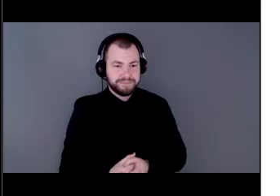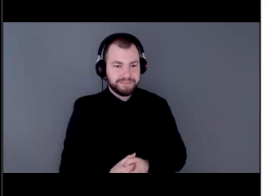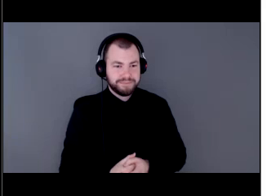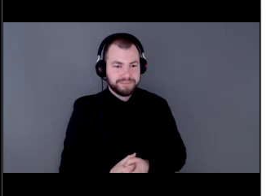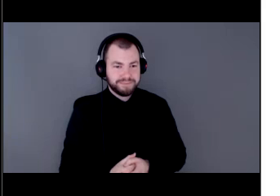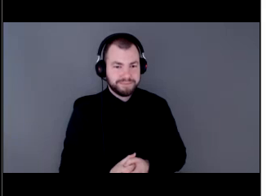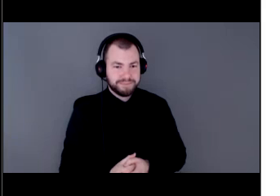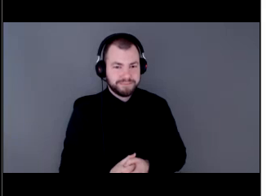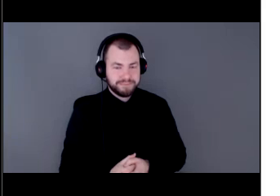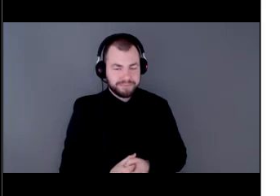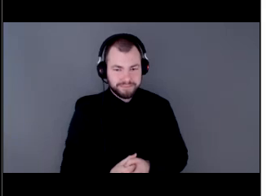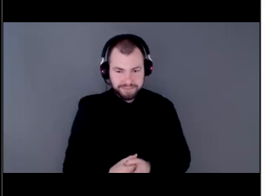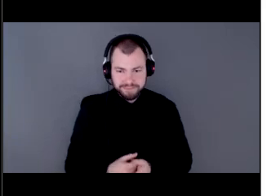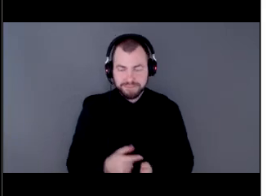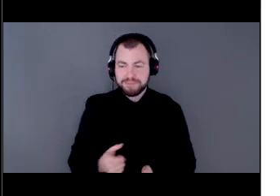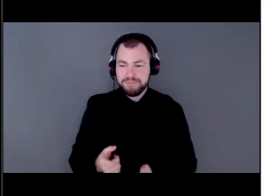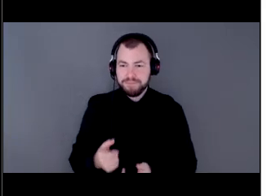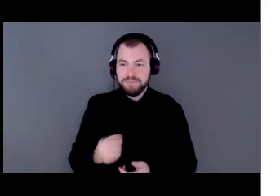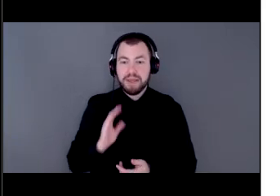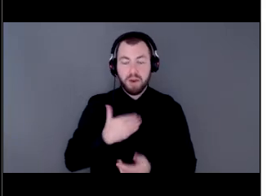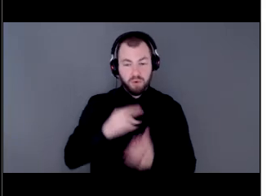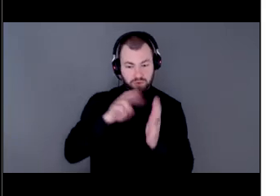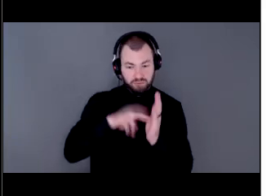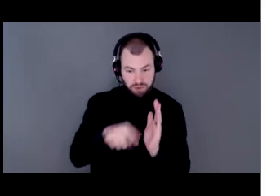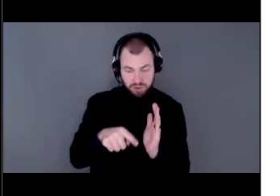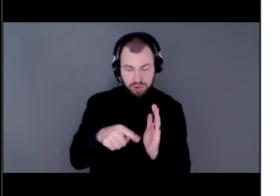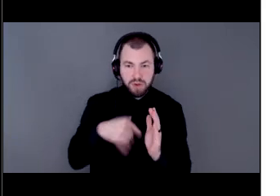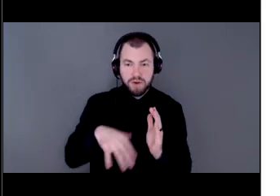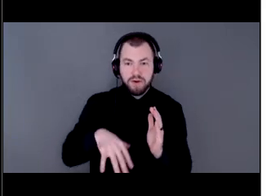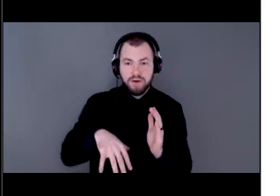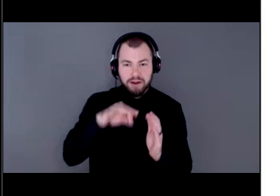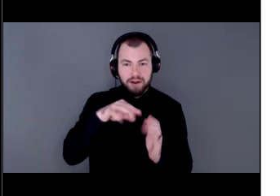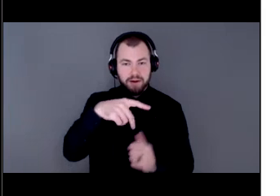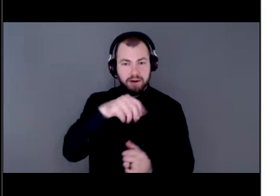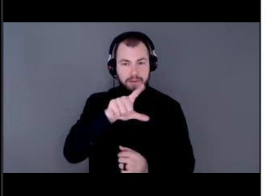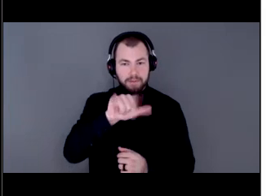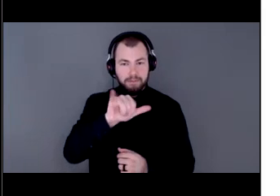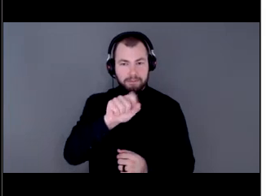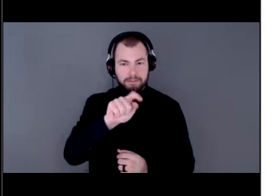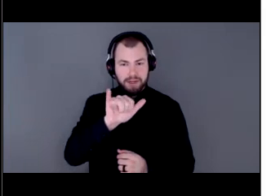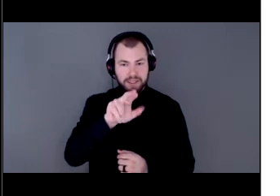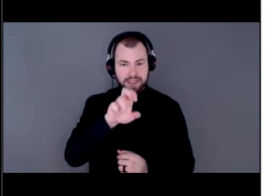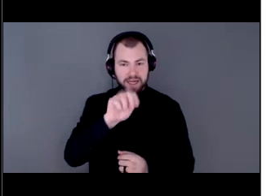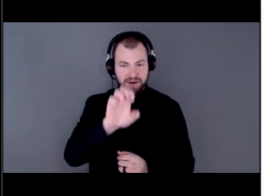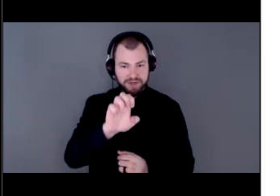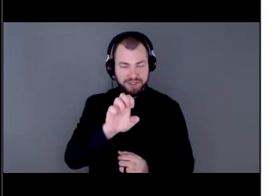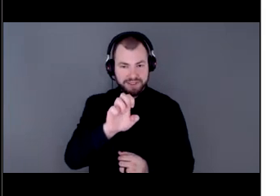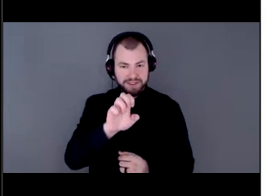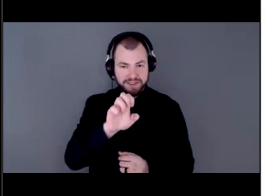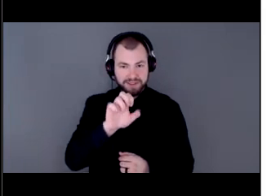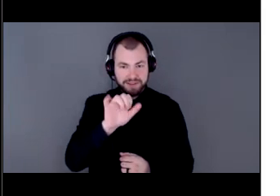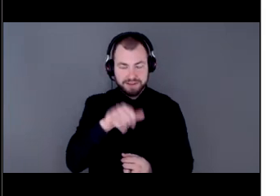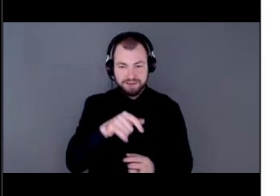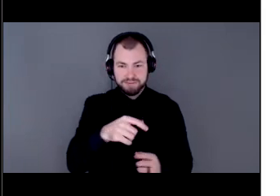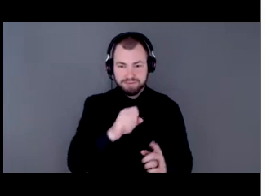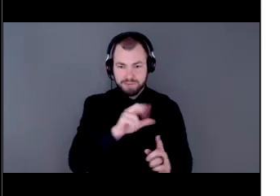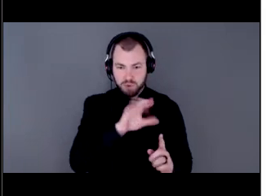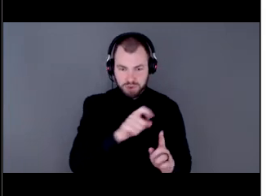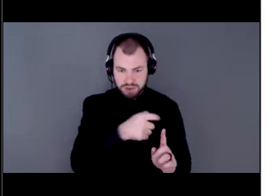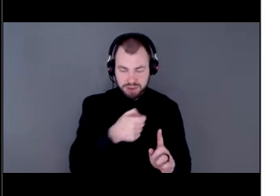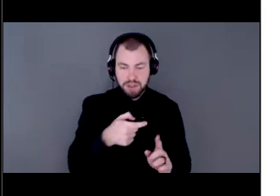In our research, we find out polystyrene, like EPA sources, polystyrene